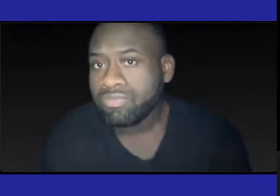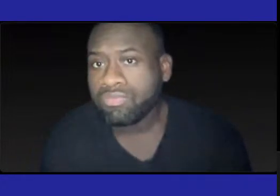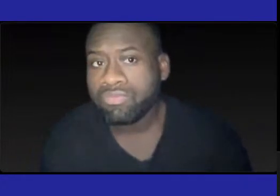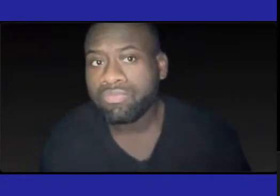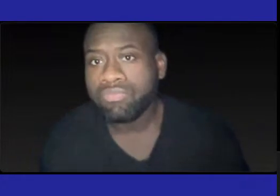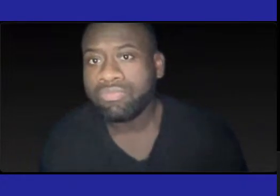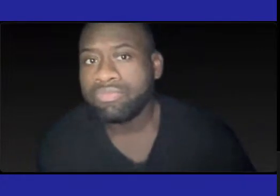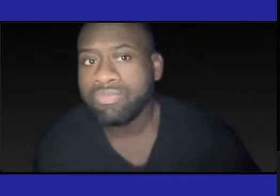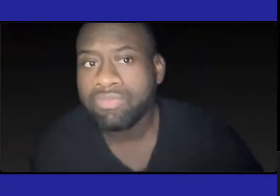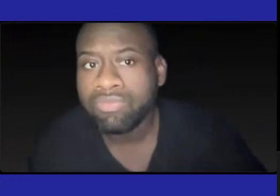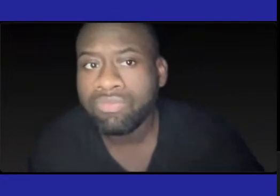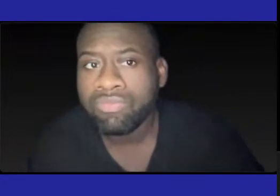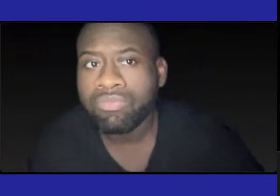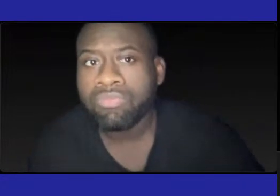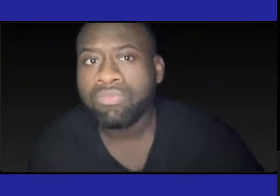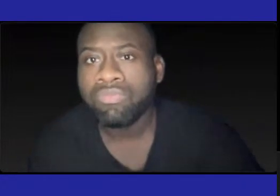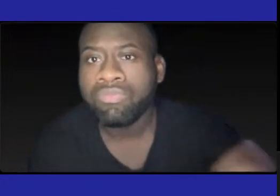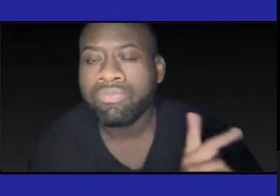talks about